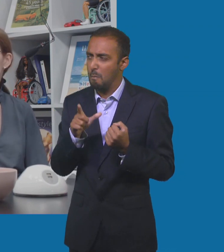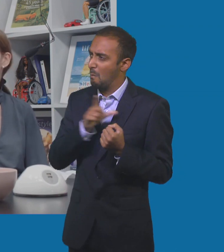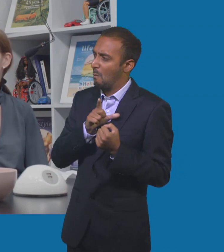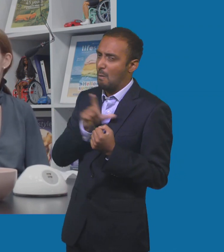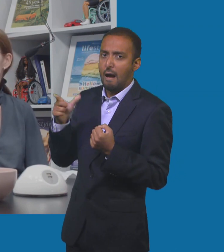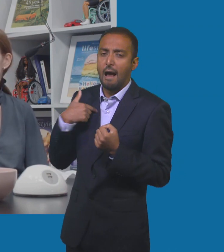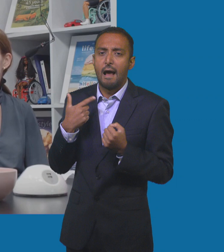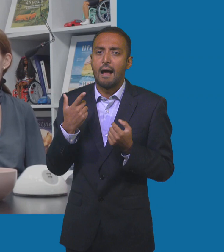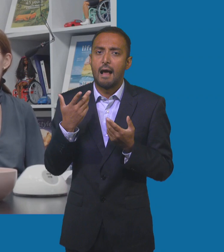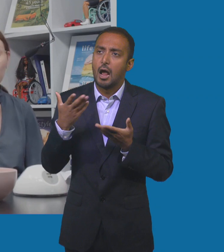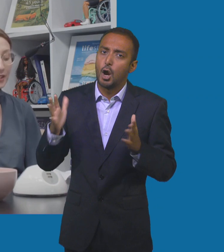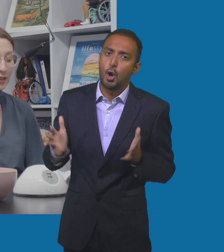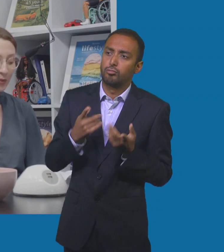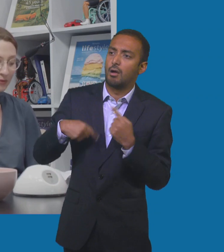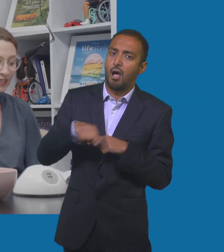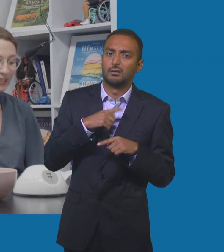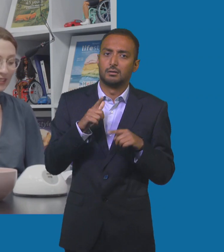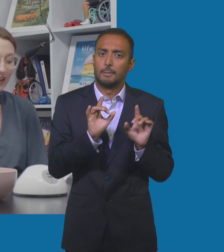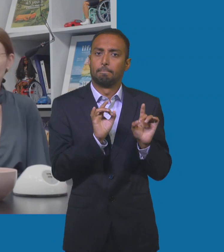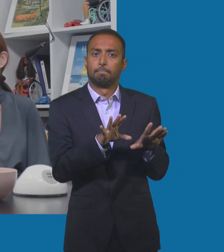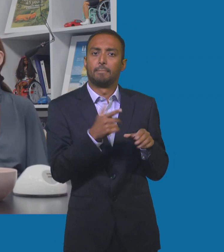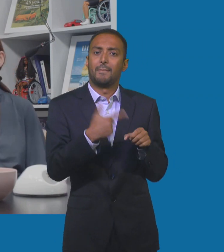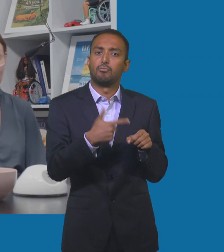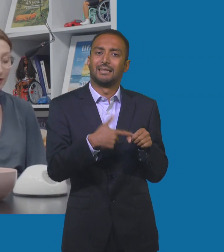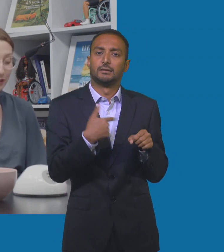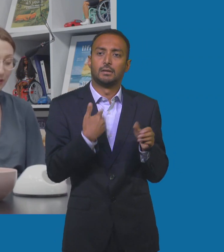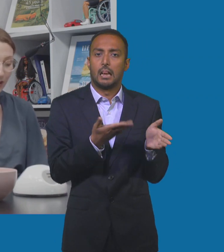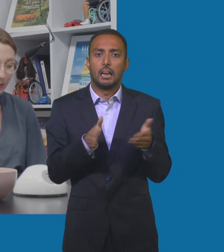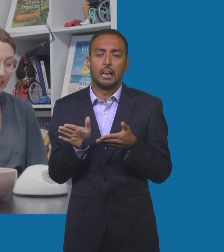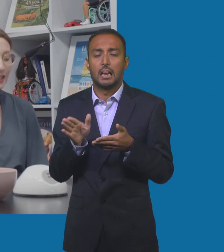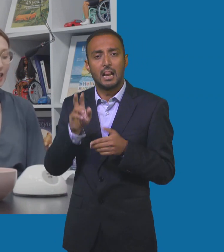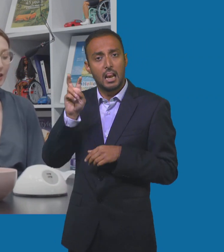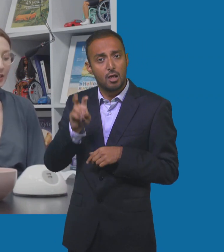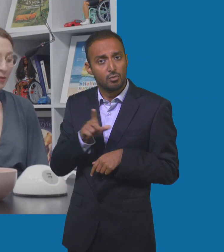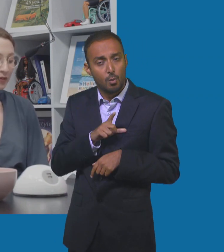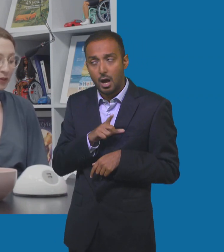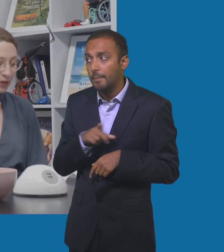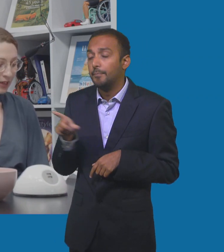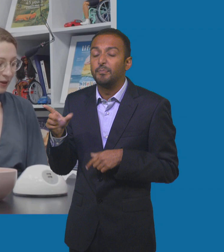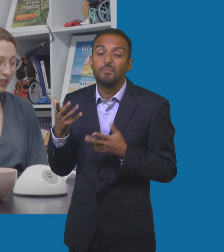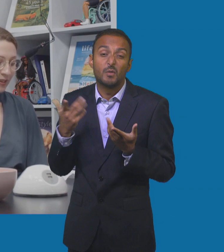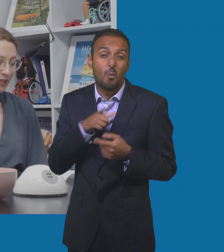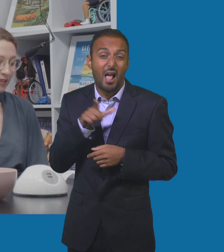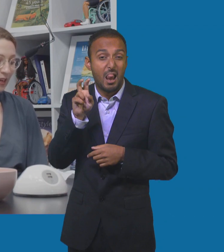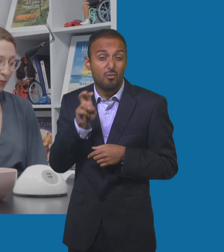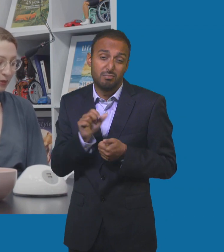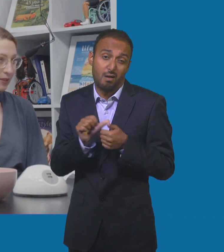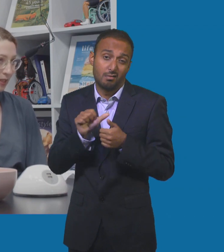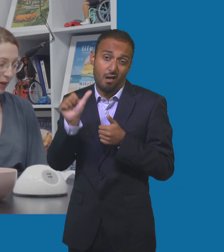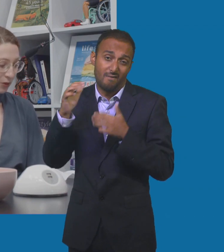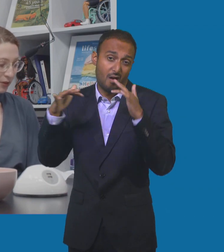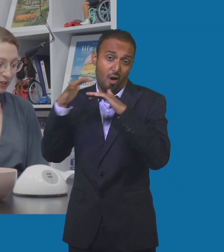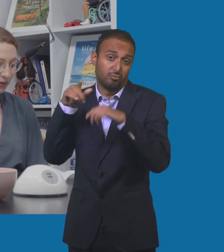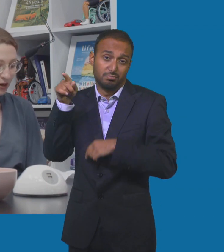pushed towards that mode of transport? Of course. So the main reason is that EVs are better for the environment. So they emit fewer greenhouse gases and